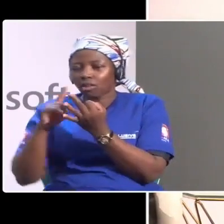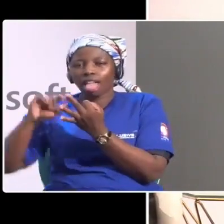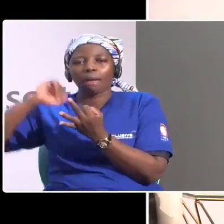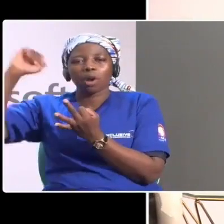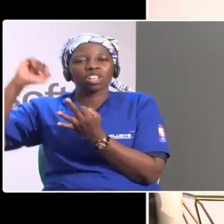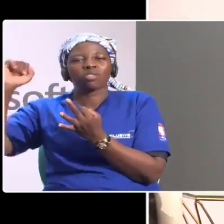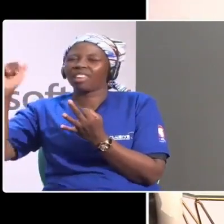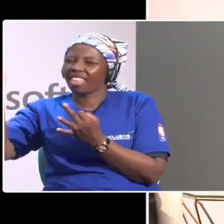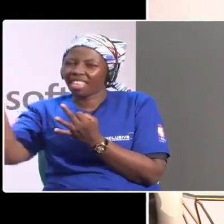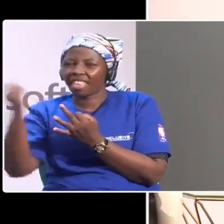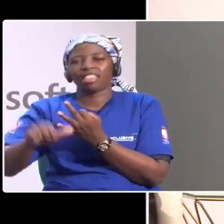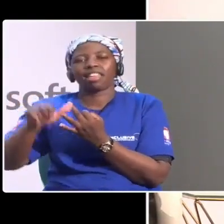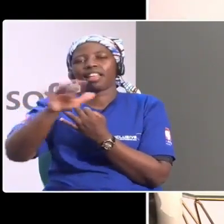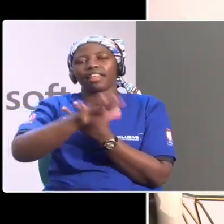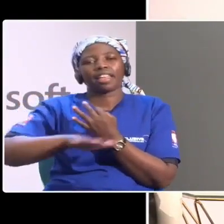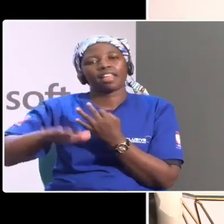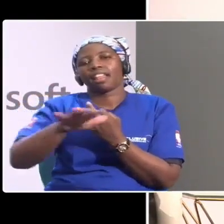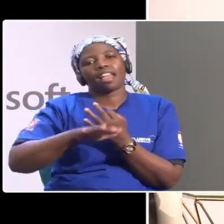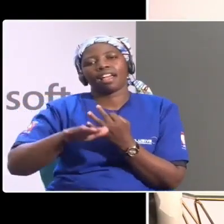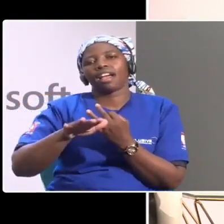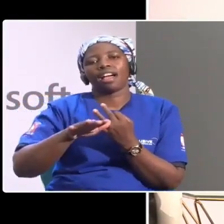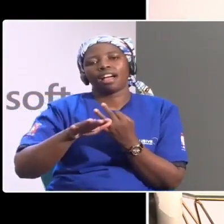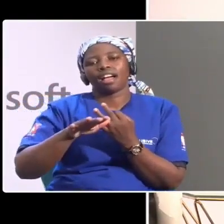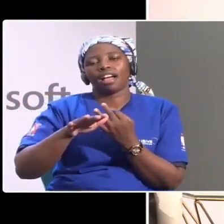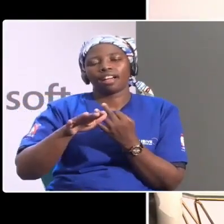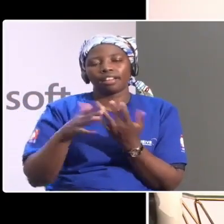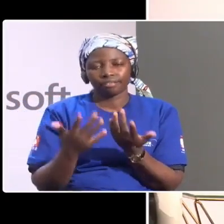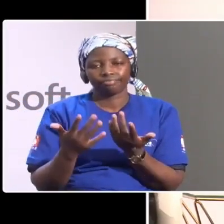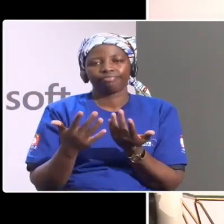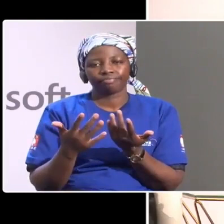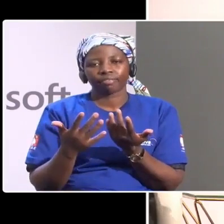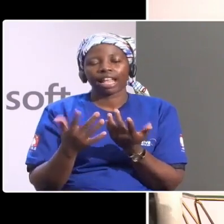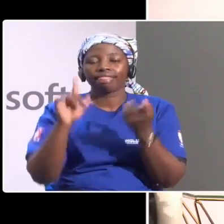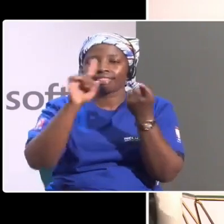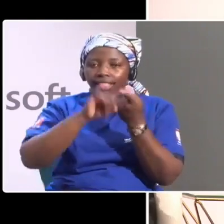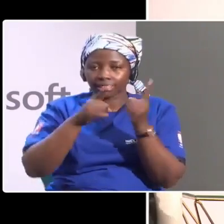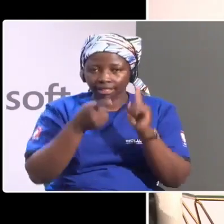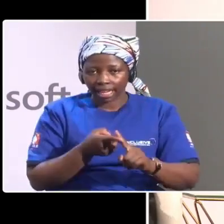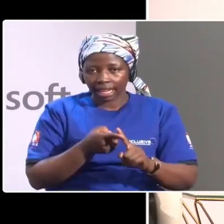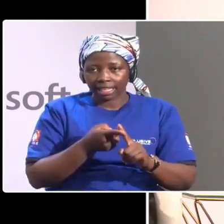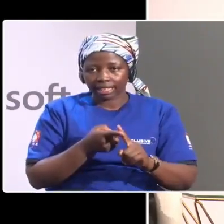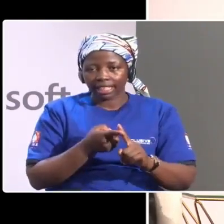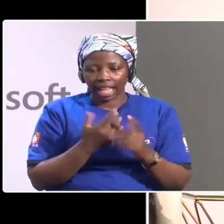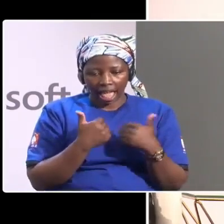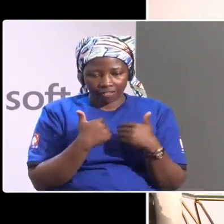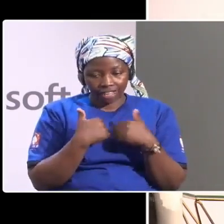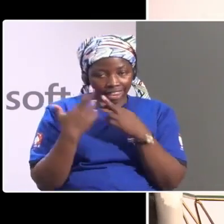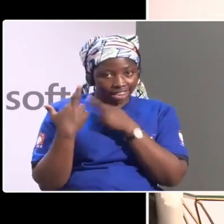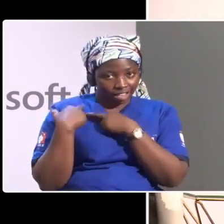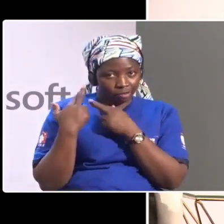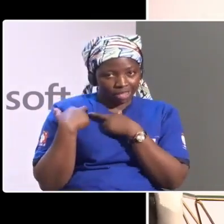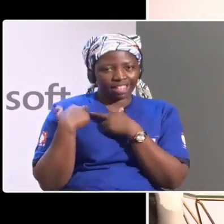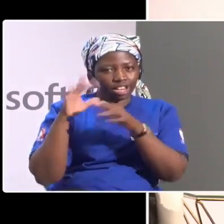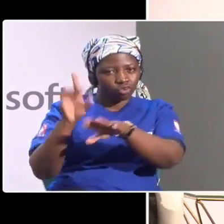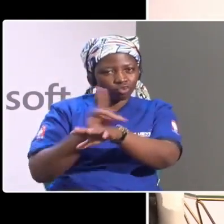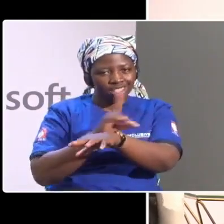or whichever setting or your environment is. The standard has got roles and duties,